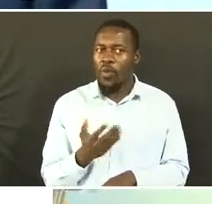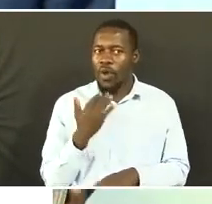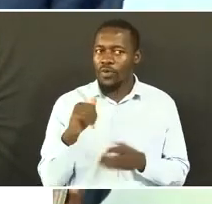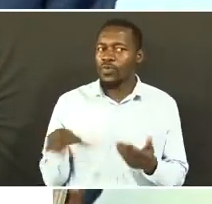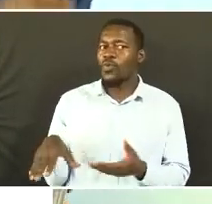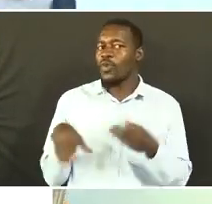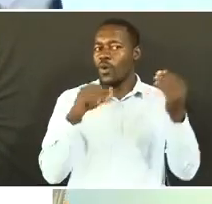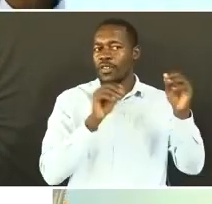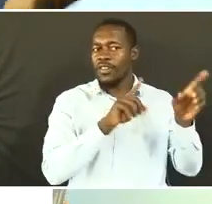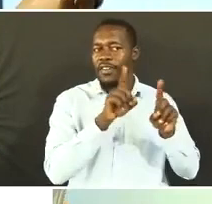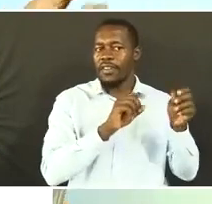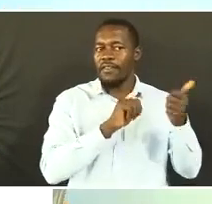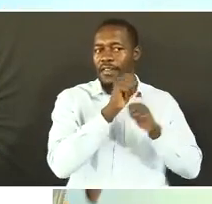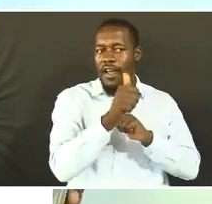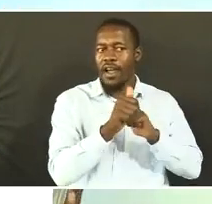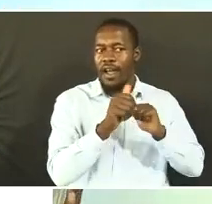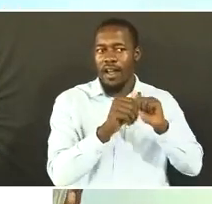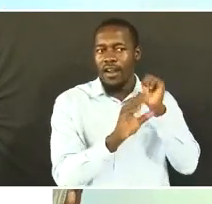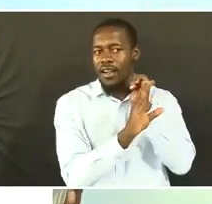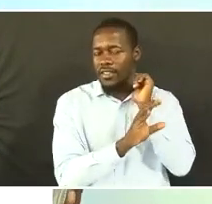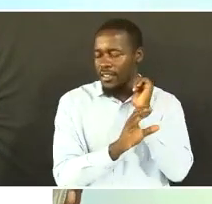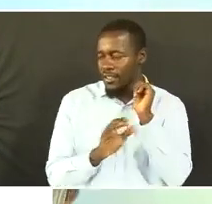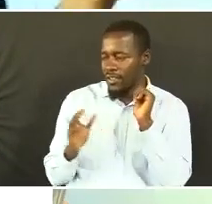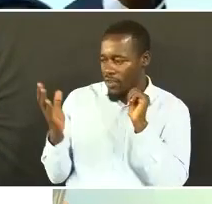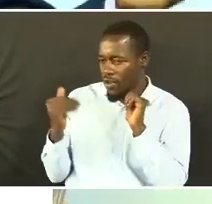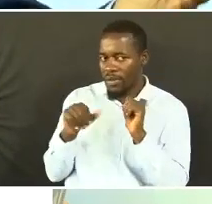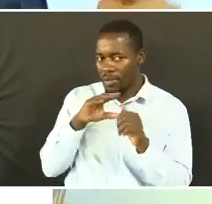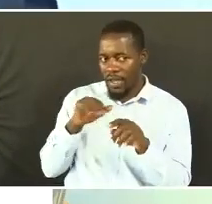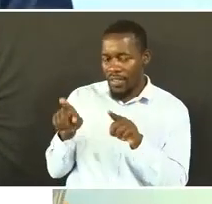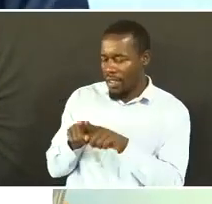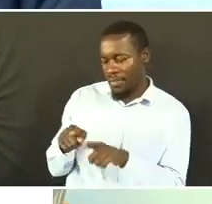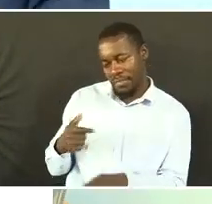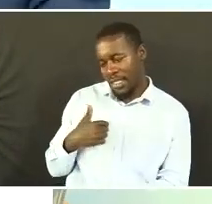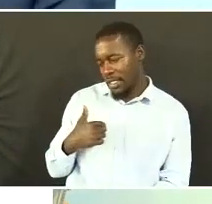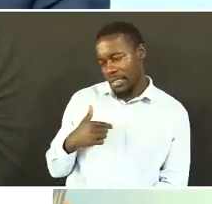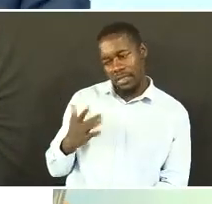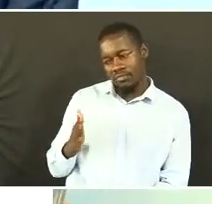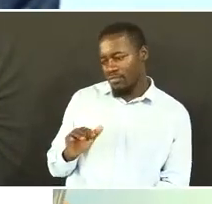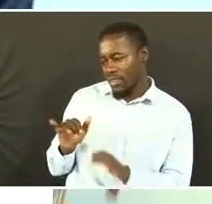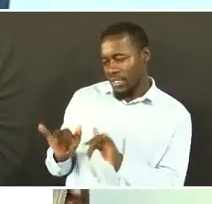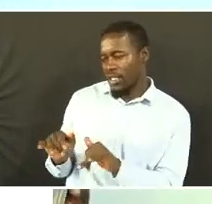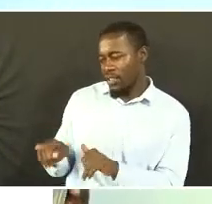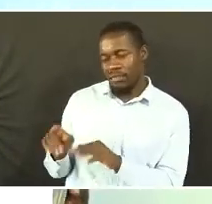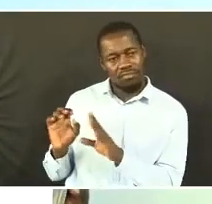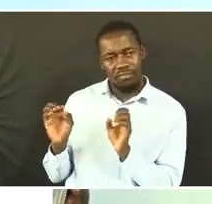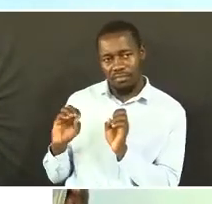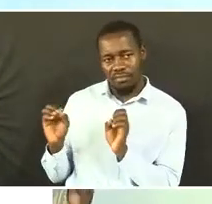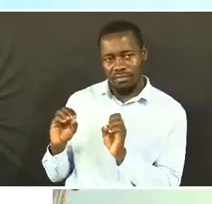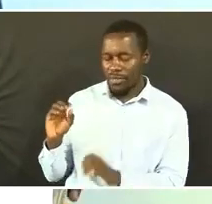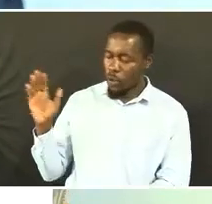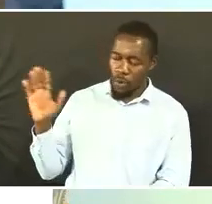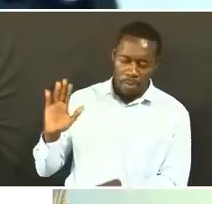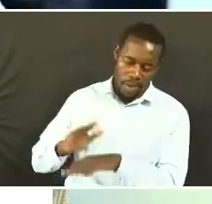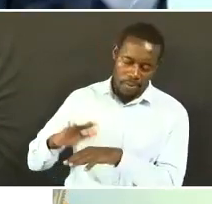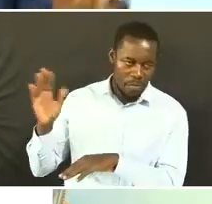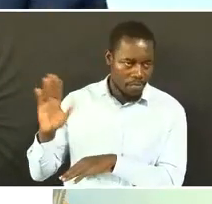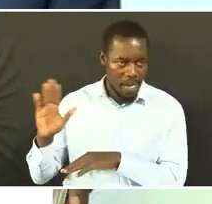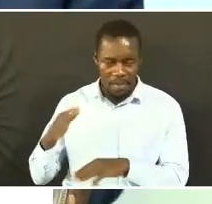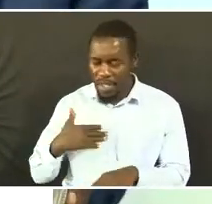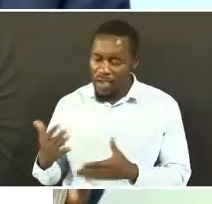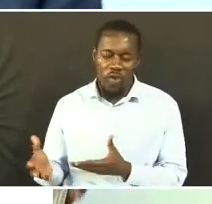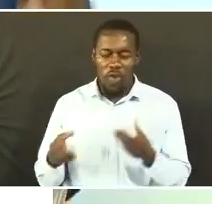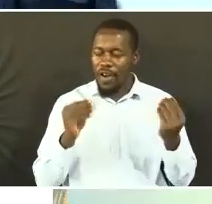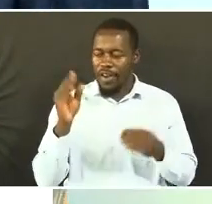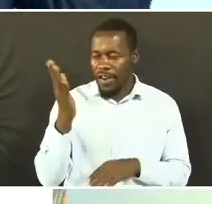to wonder what their relationship was like. Now that the Bible does not detour to furnish such details, perhaps for